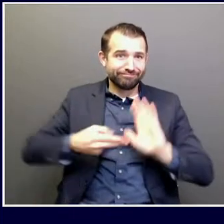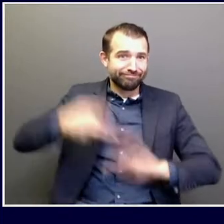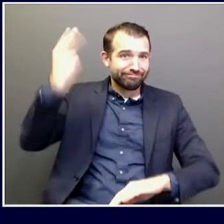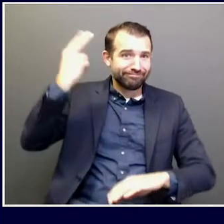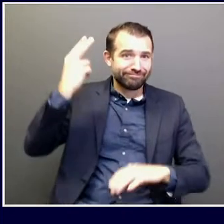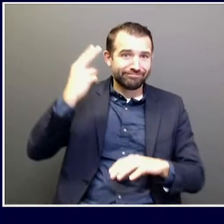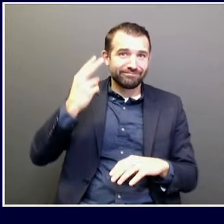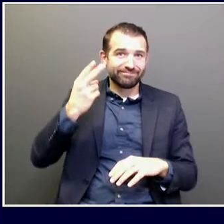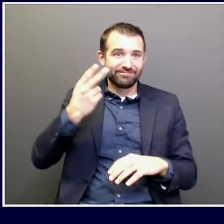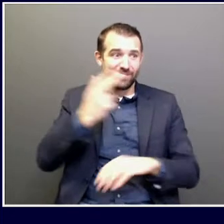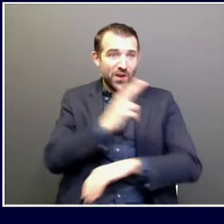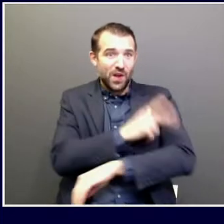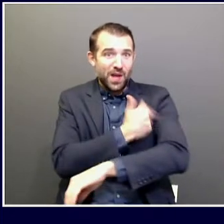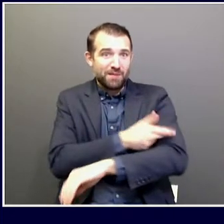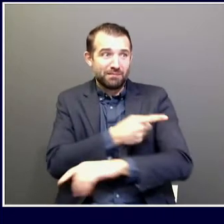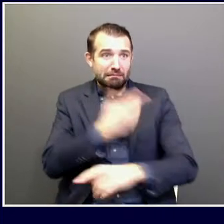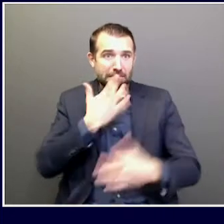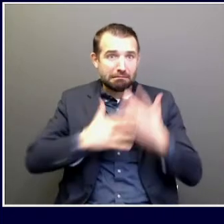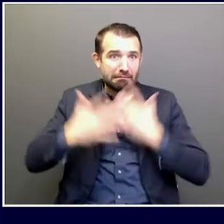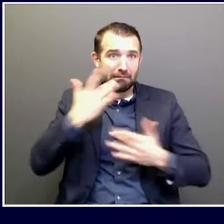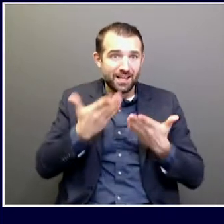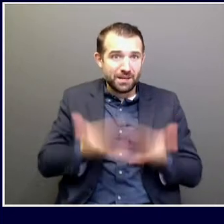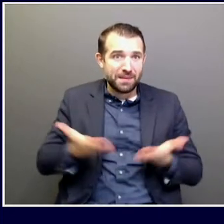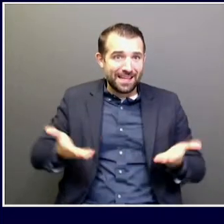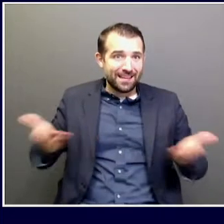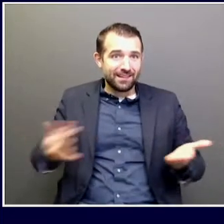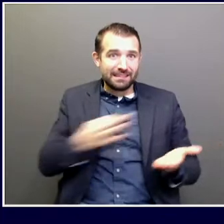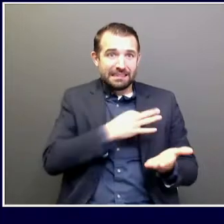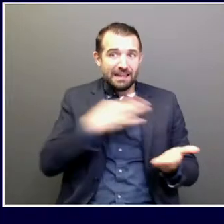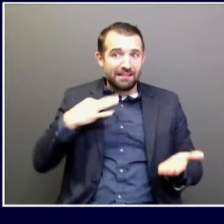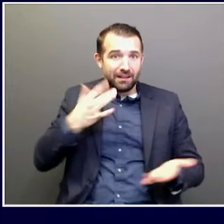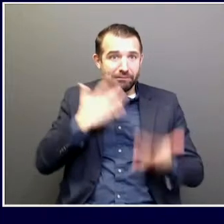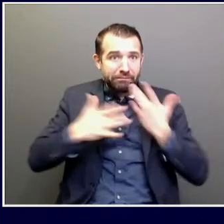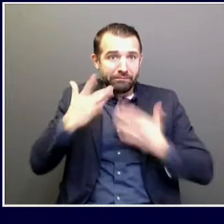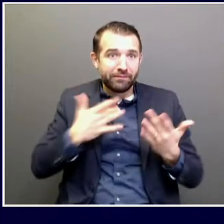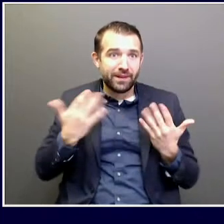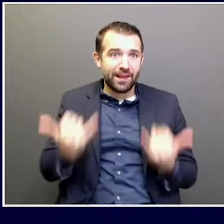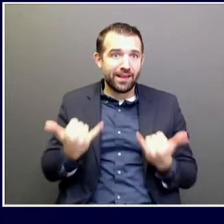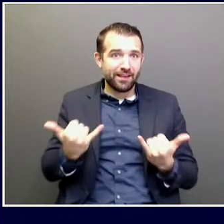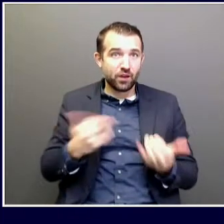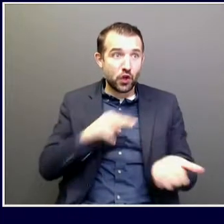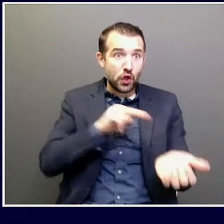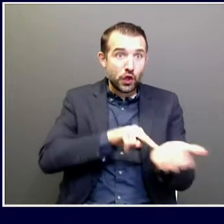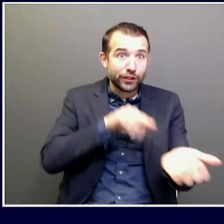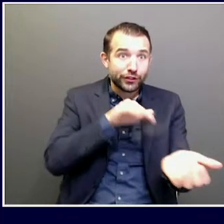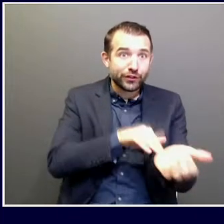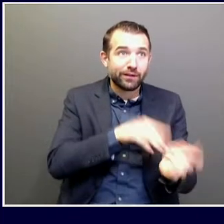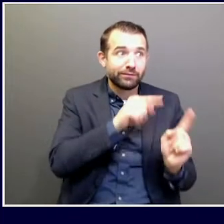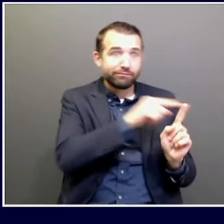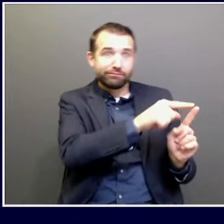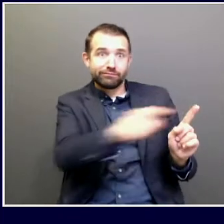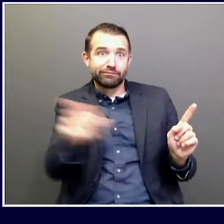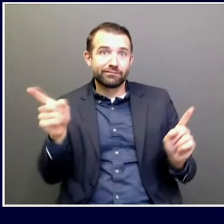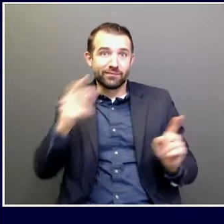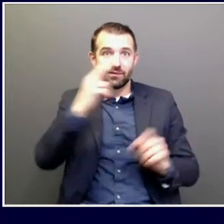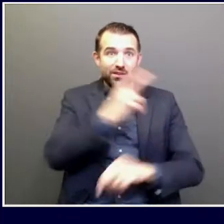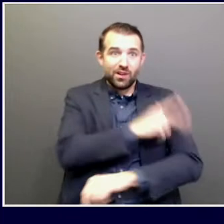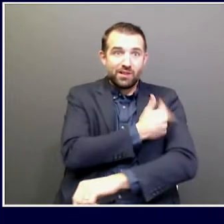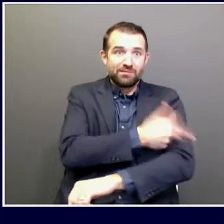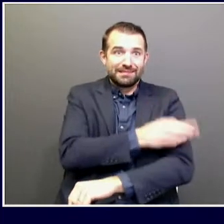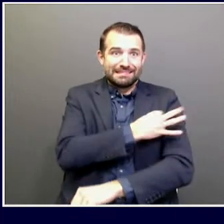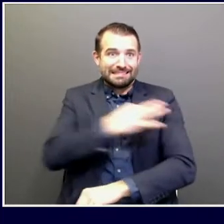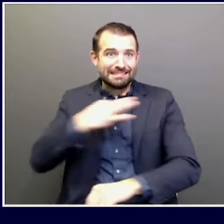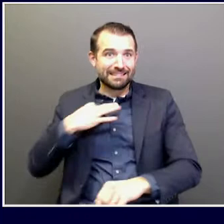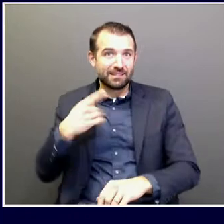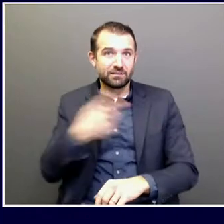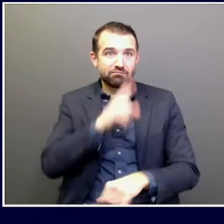jeopardized for those who need it, and our healthcare workers, heroic as they are more exhausted than ever before. We're at a